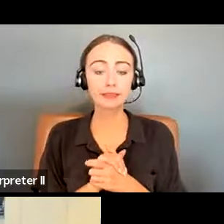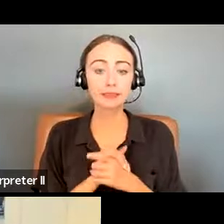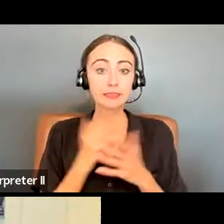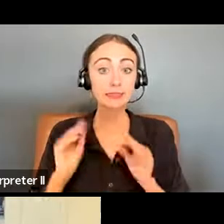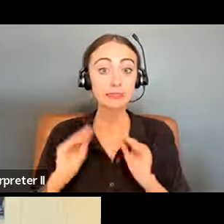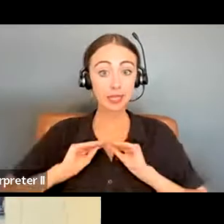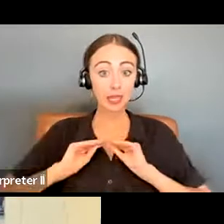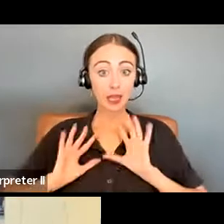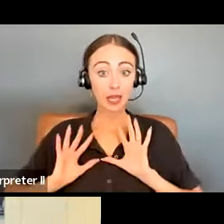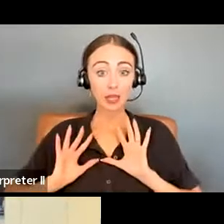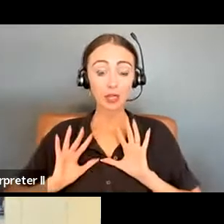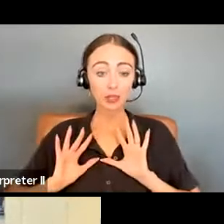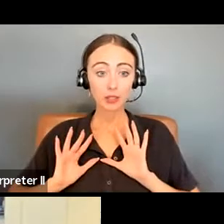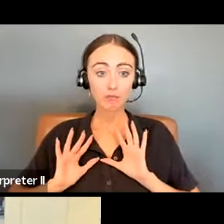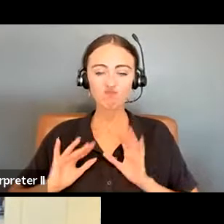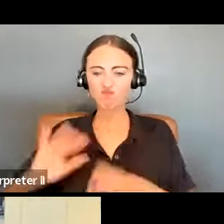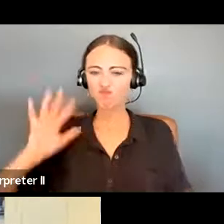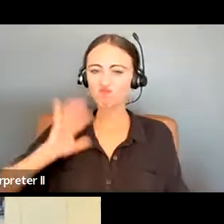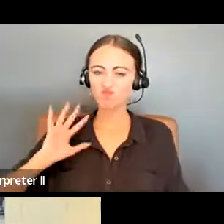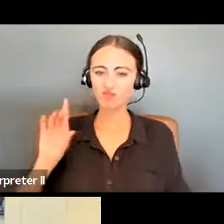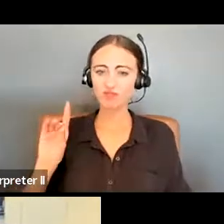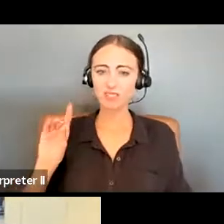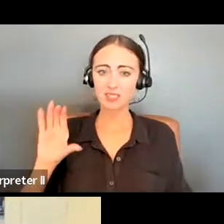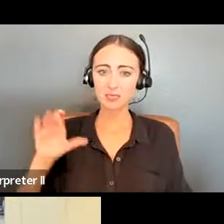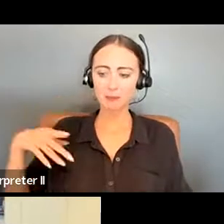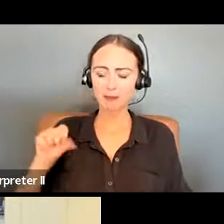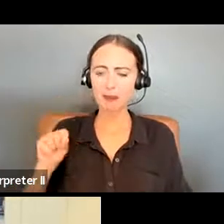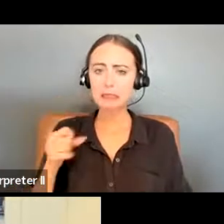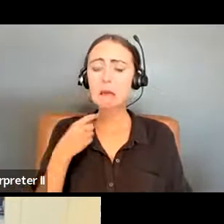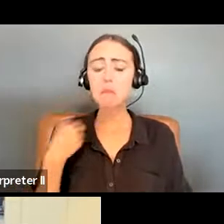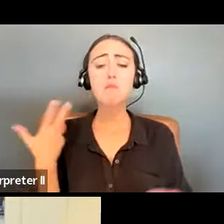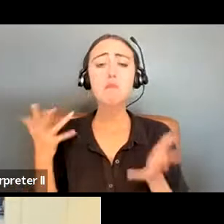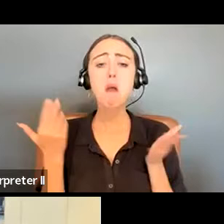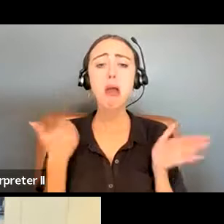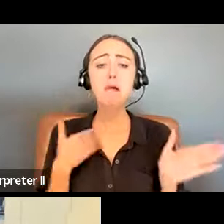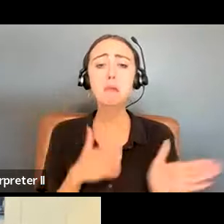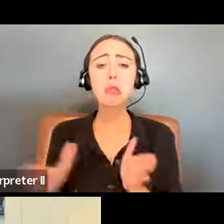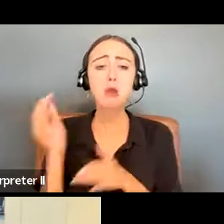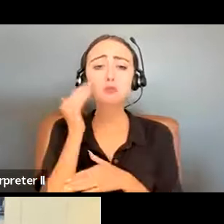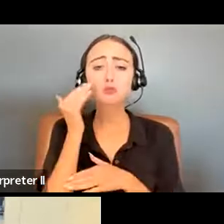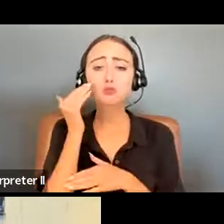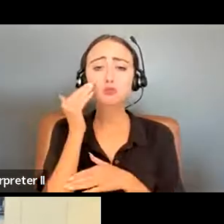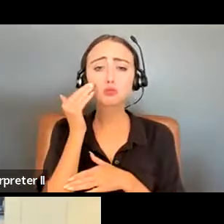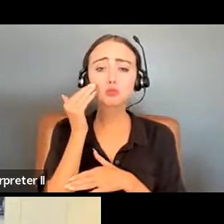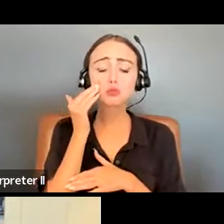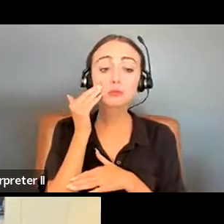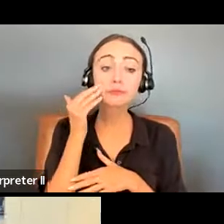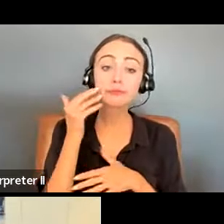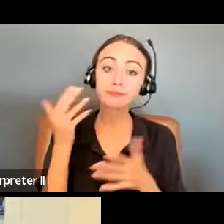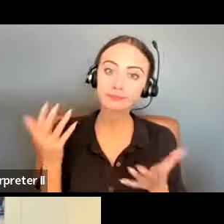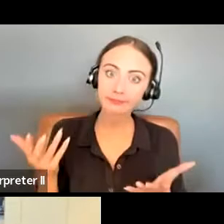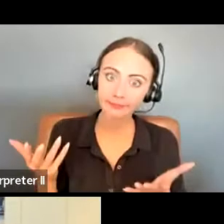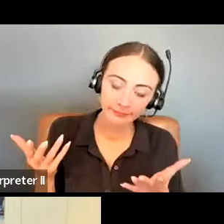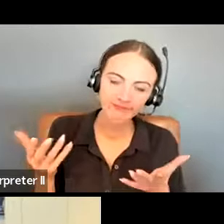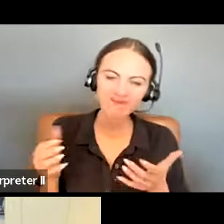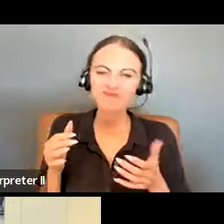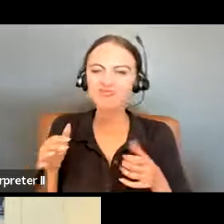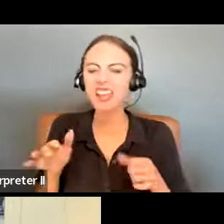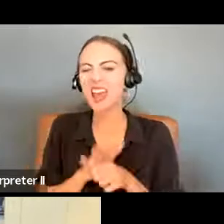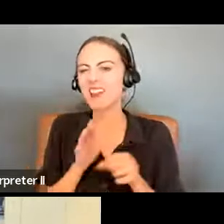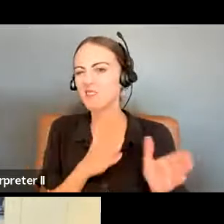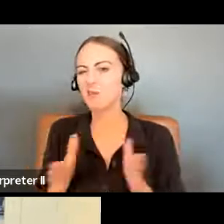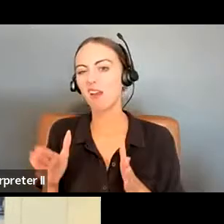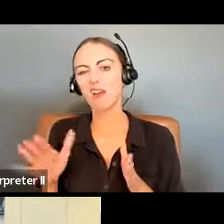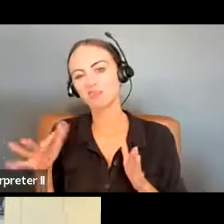pretty clear that even though in the past DCPS has said they have a plan and they know what they're doing, that there hasn't been enough of a